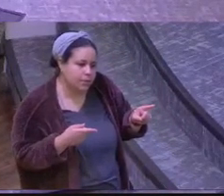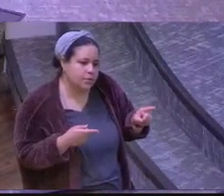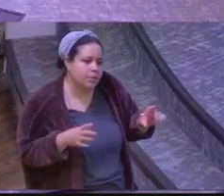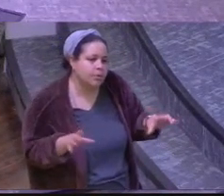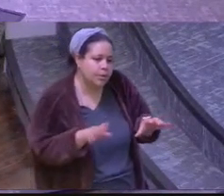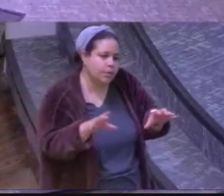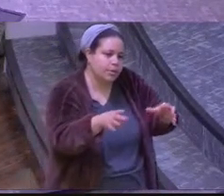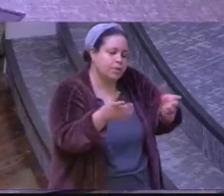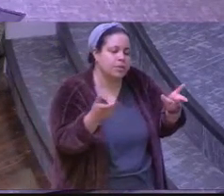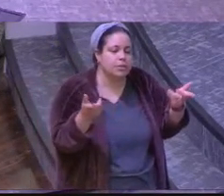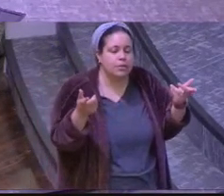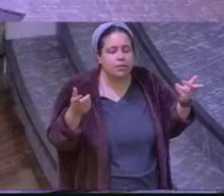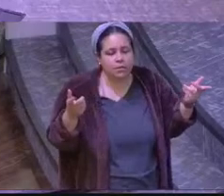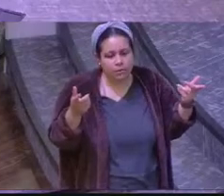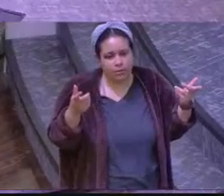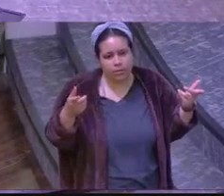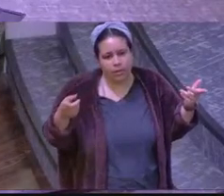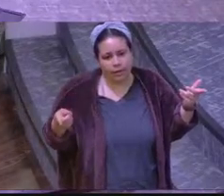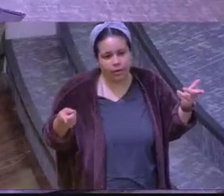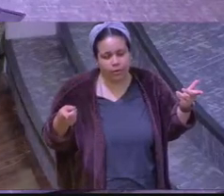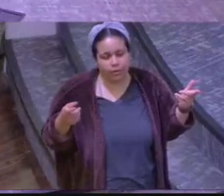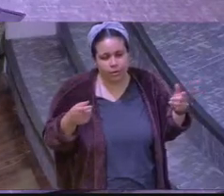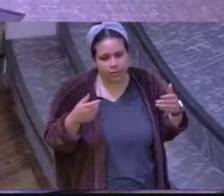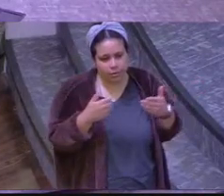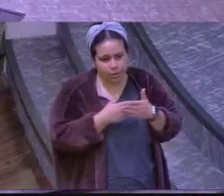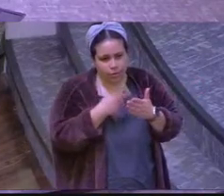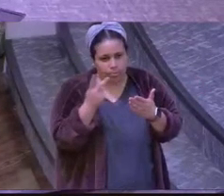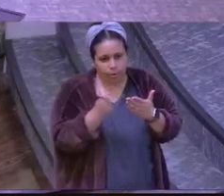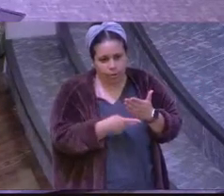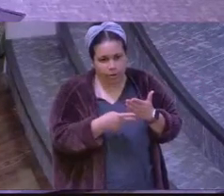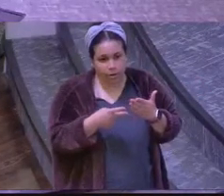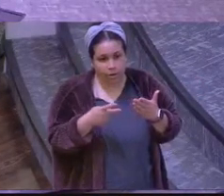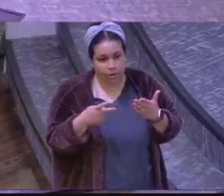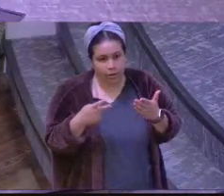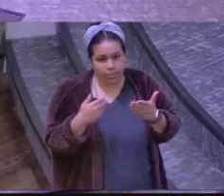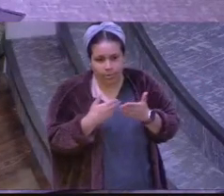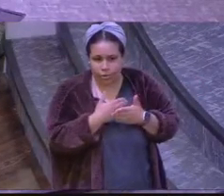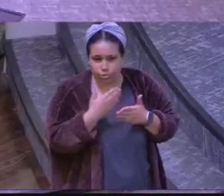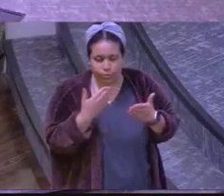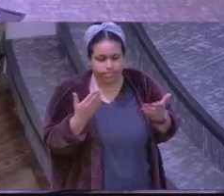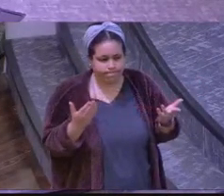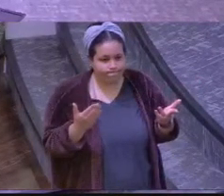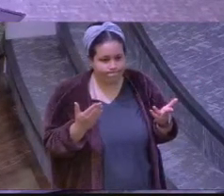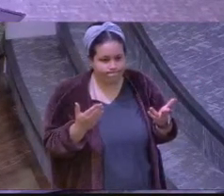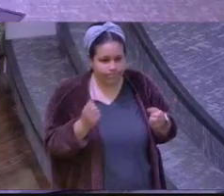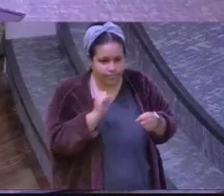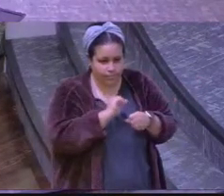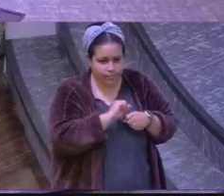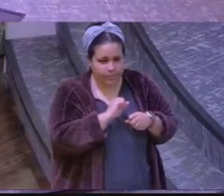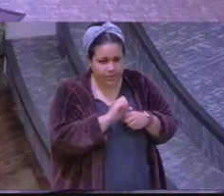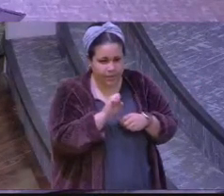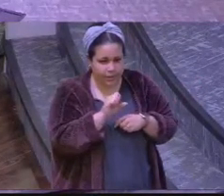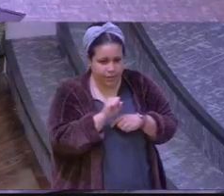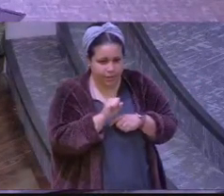doing there. The new program at the high school is a completely new program, so that'll be working with our English